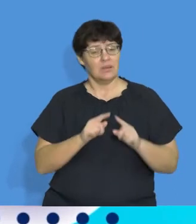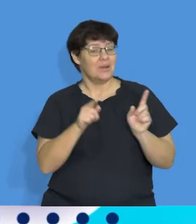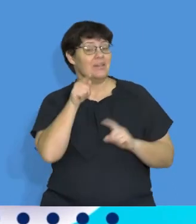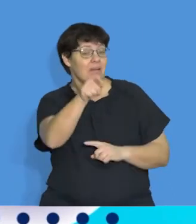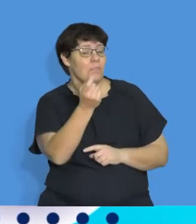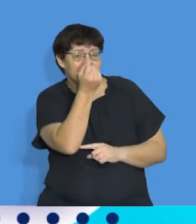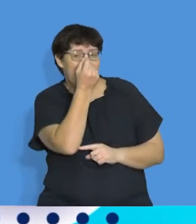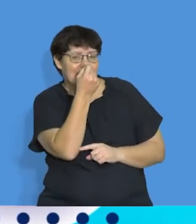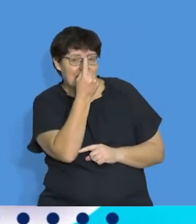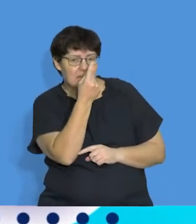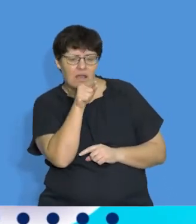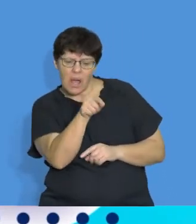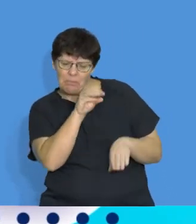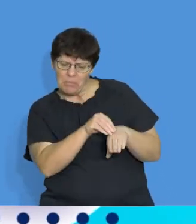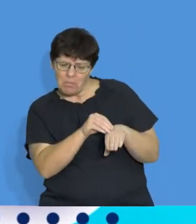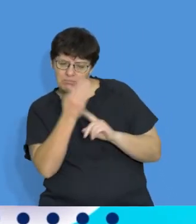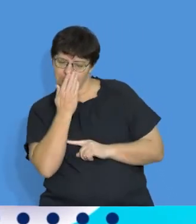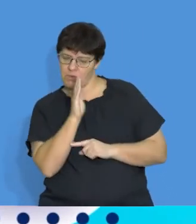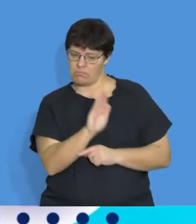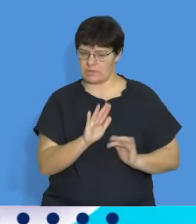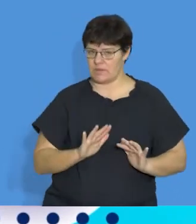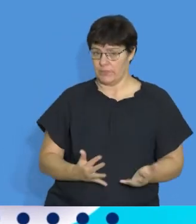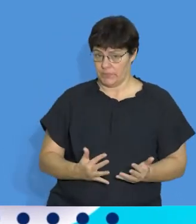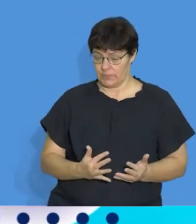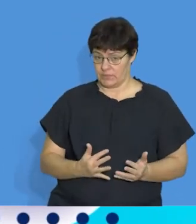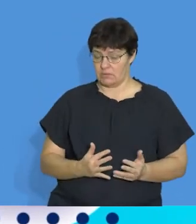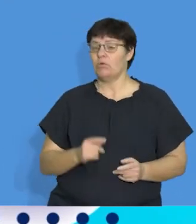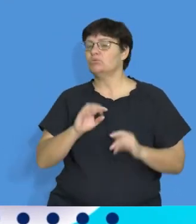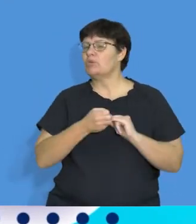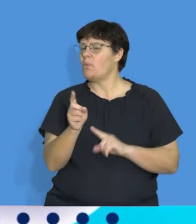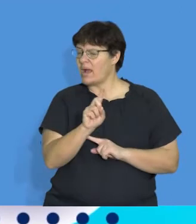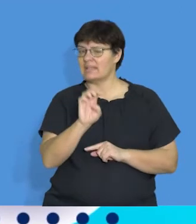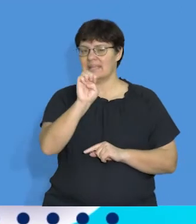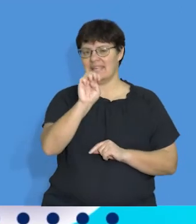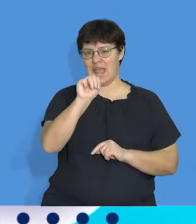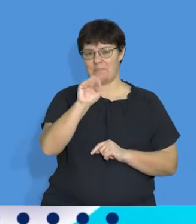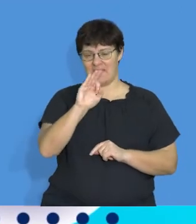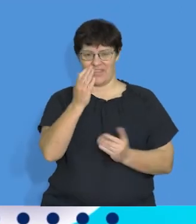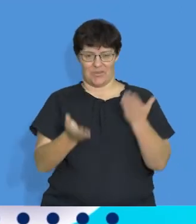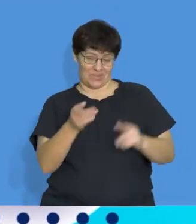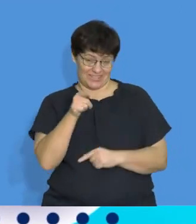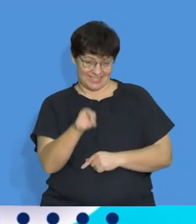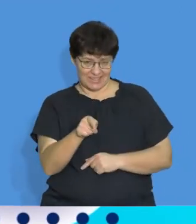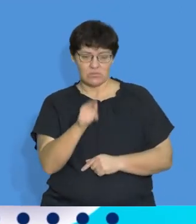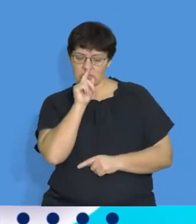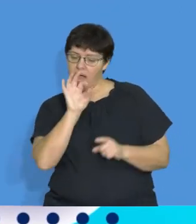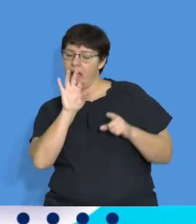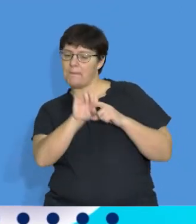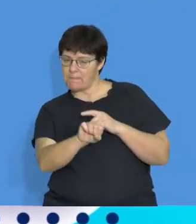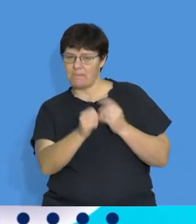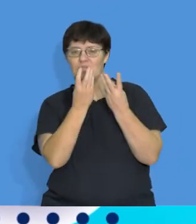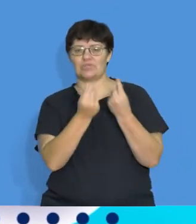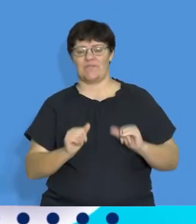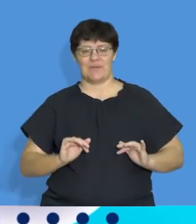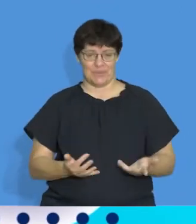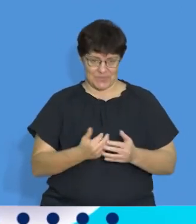how we approach these circuit problems, but we'll try and use the EMF equation to see how exactly we apply it in as far